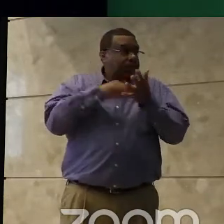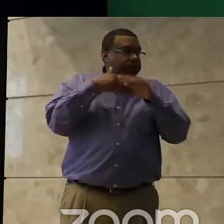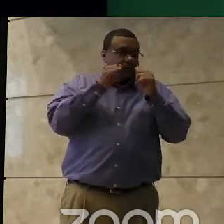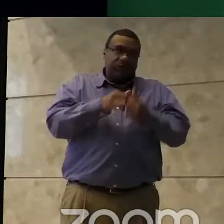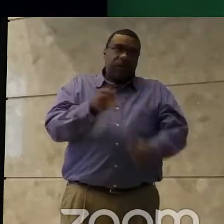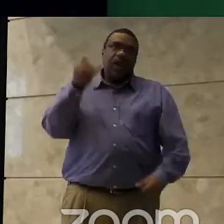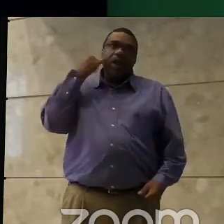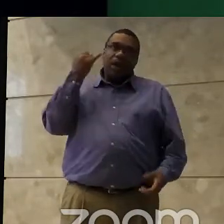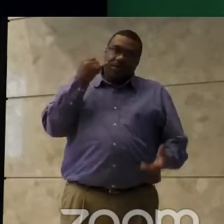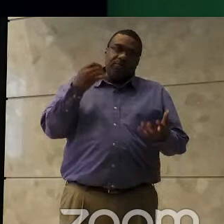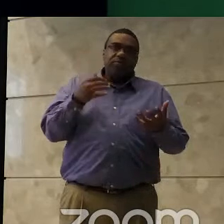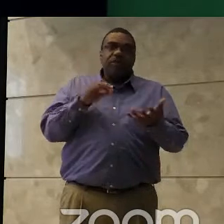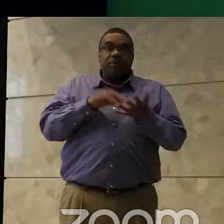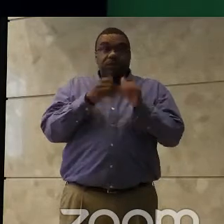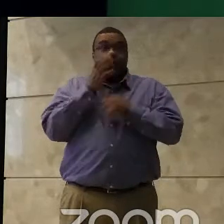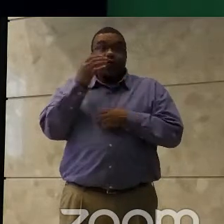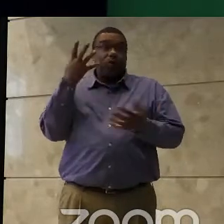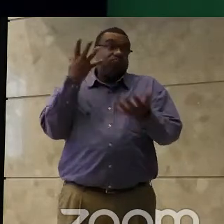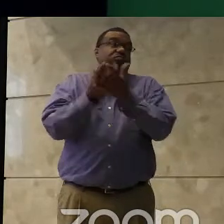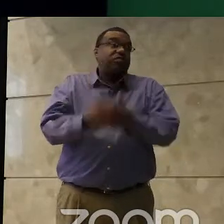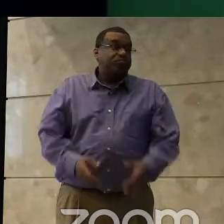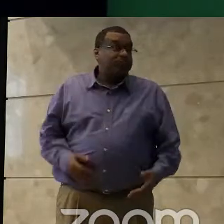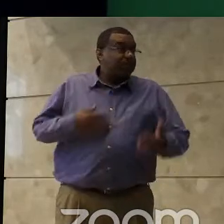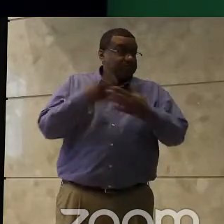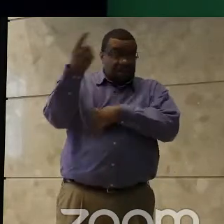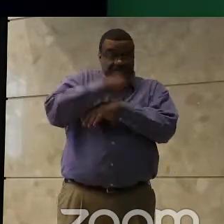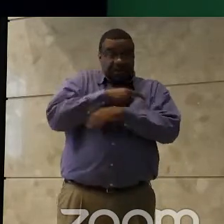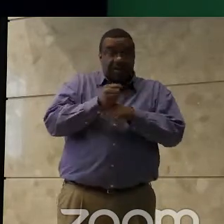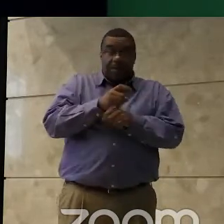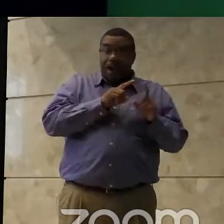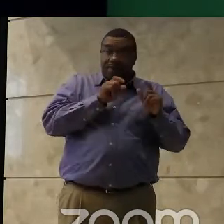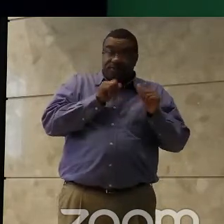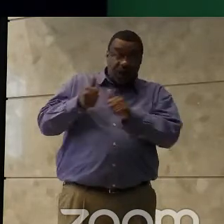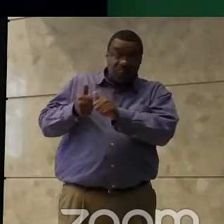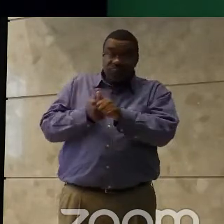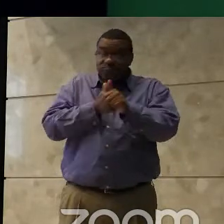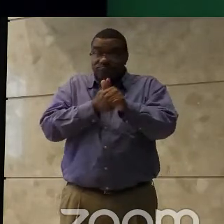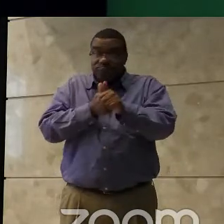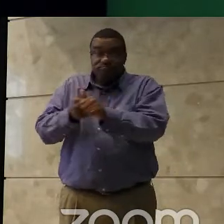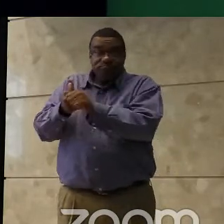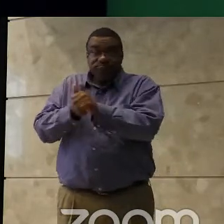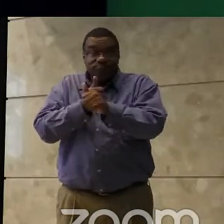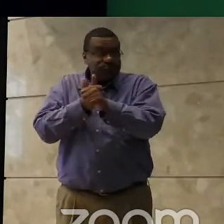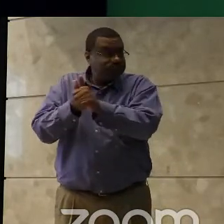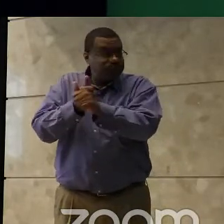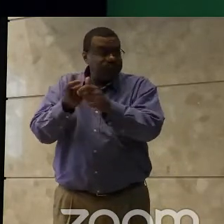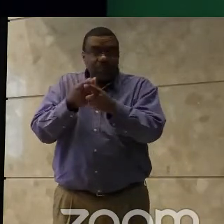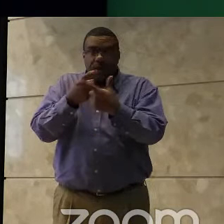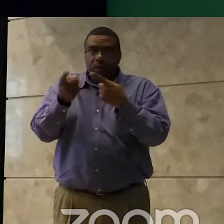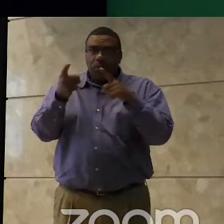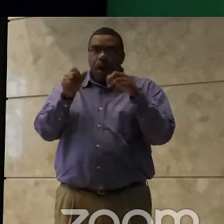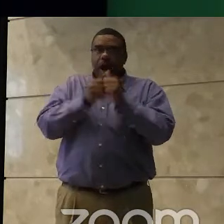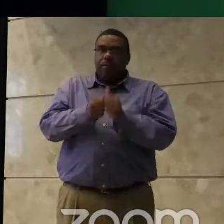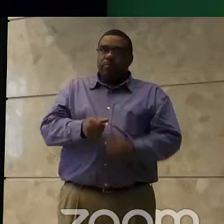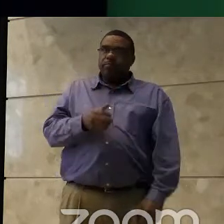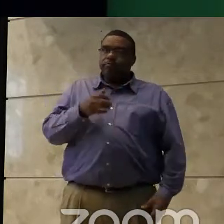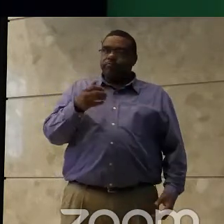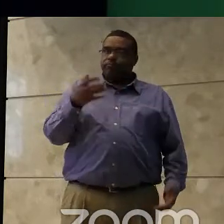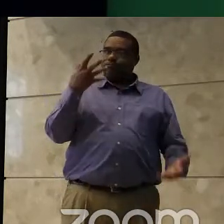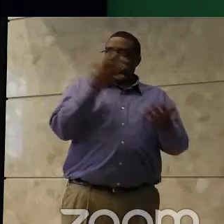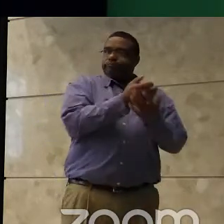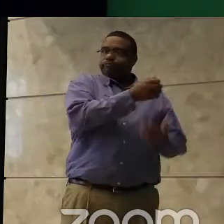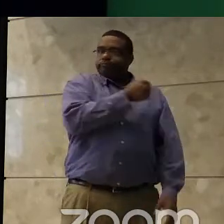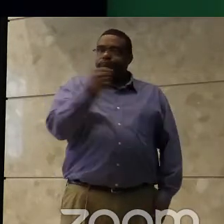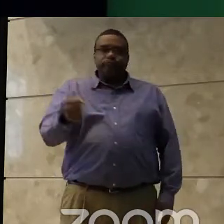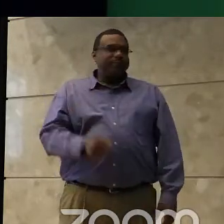Dr. Anderson, I went to jail. That next day, I followed and I went to jail. It was a horrible experience, horrific,